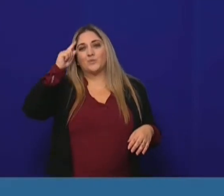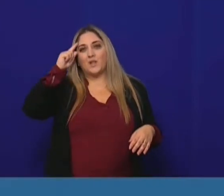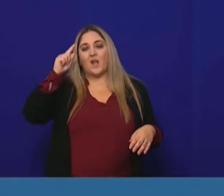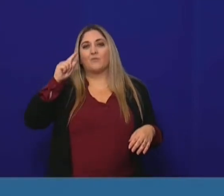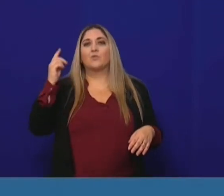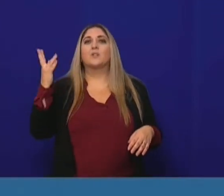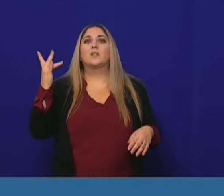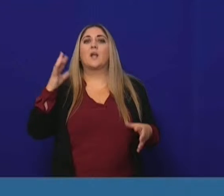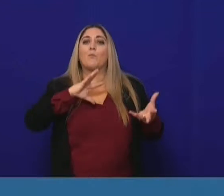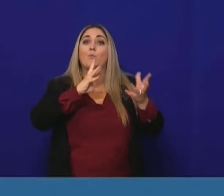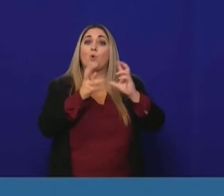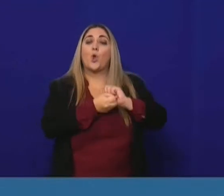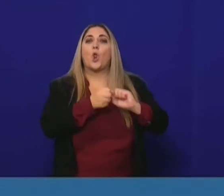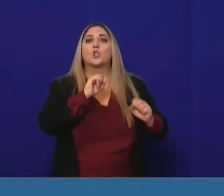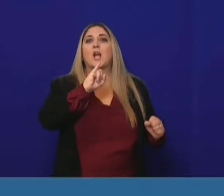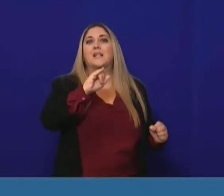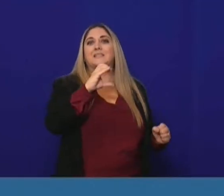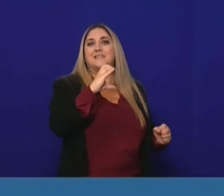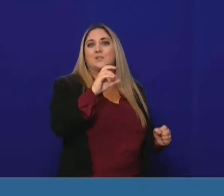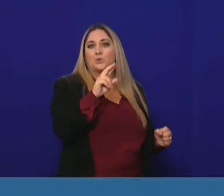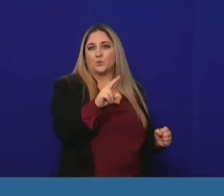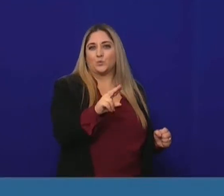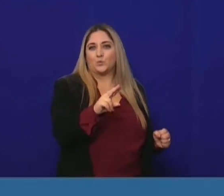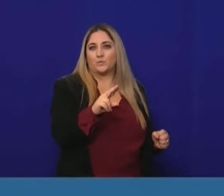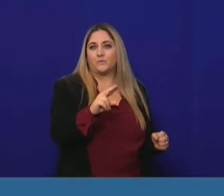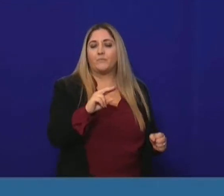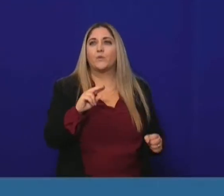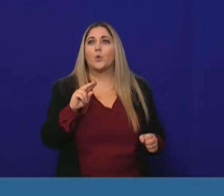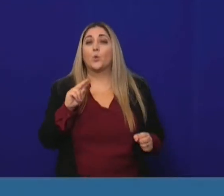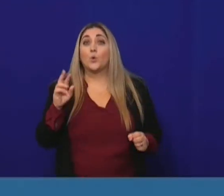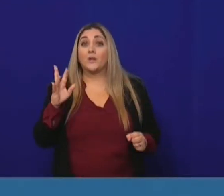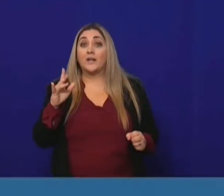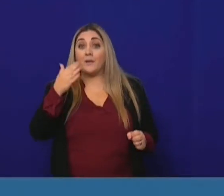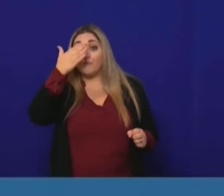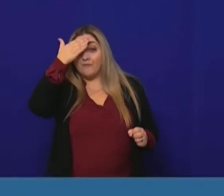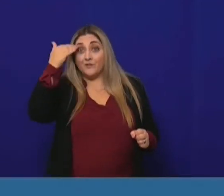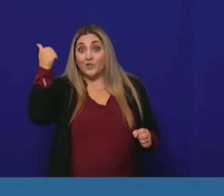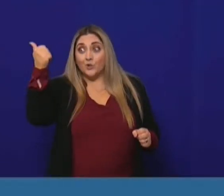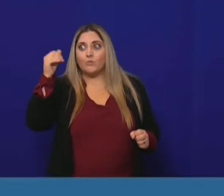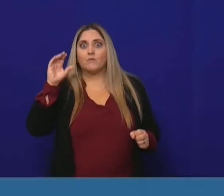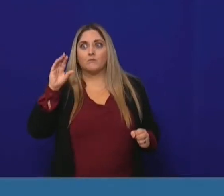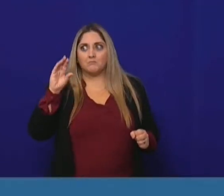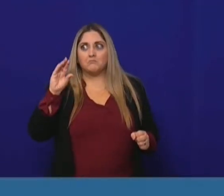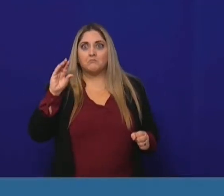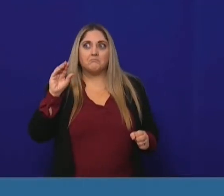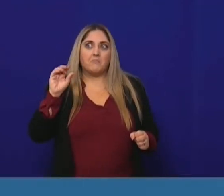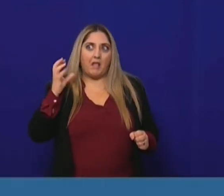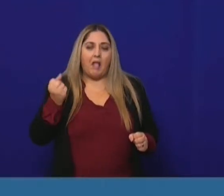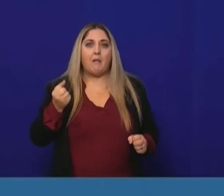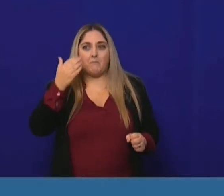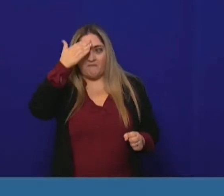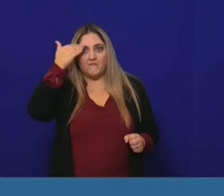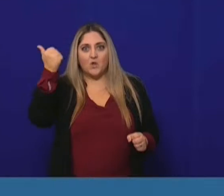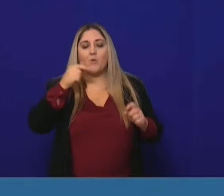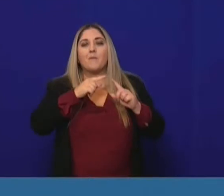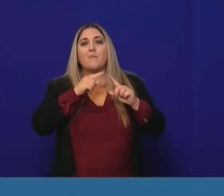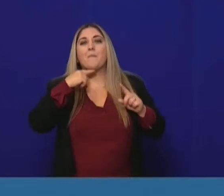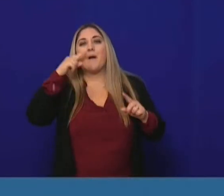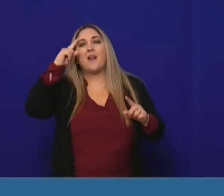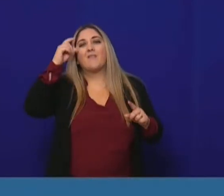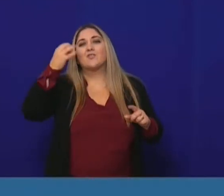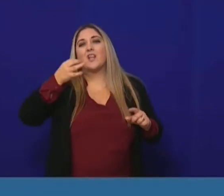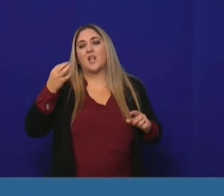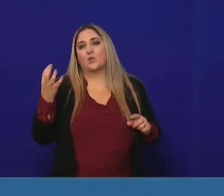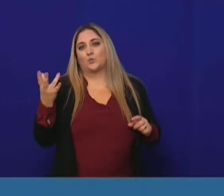propju l-ICU u tħares kemm minnhom ġew recovered kien hemm numru minnhom però n-numru eżatt inkun nistgħu ngħaddulek iktar